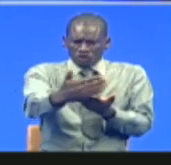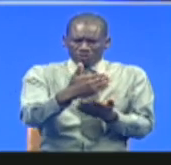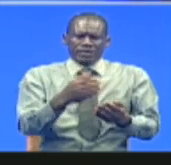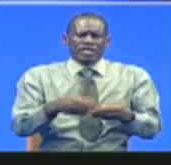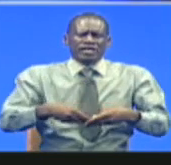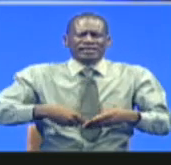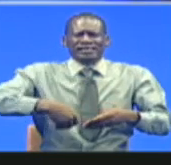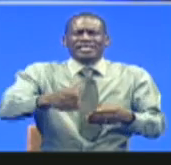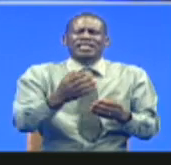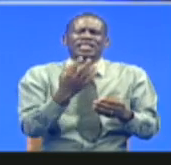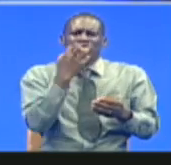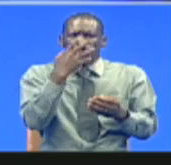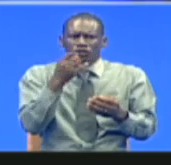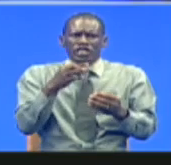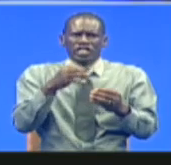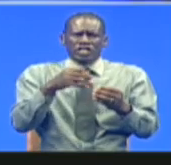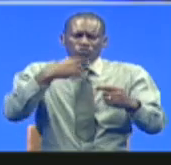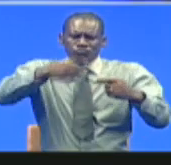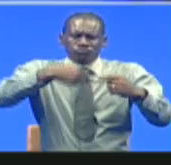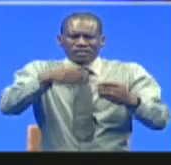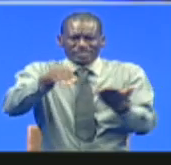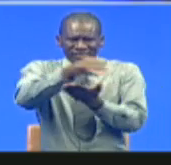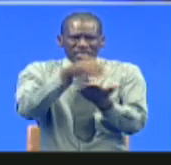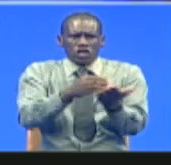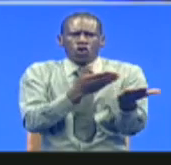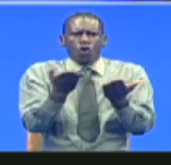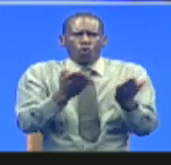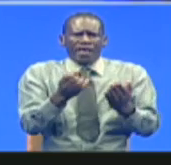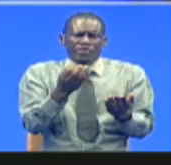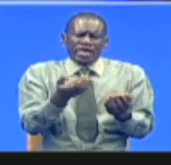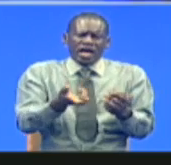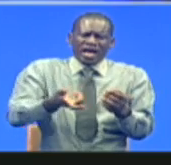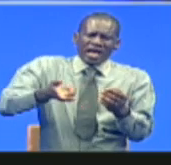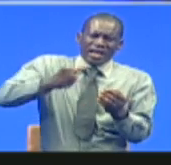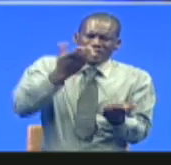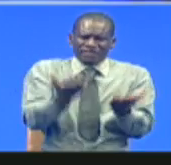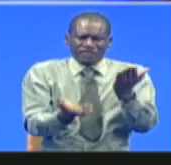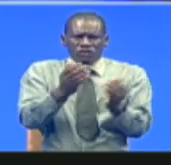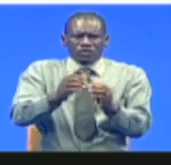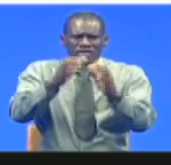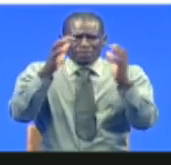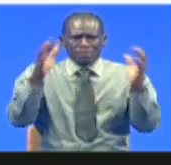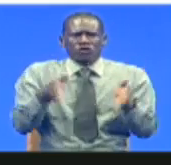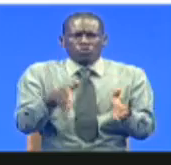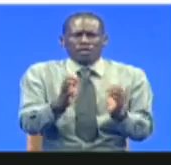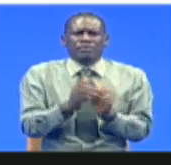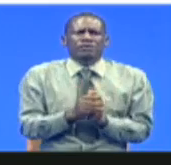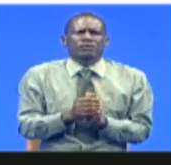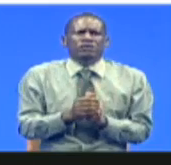fruits to a processing and aggregation center where they are undergoing value addition in large quantities.